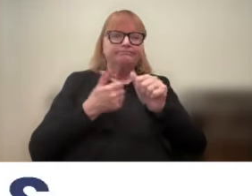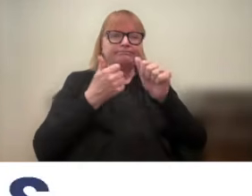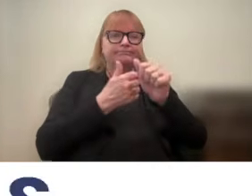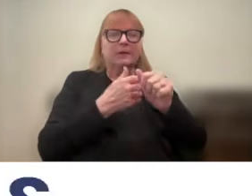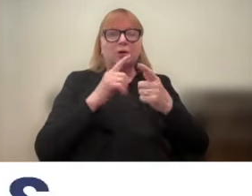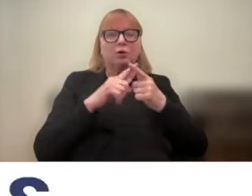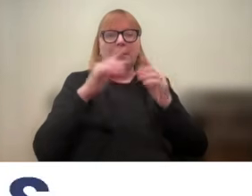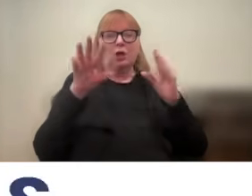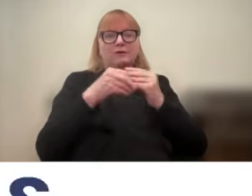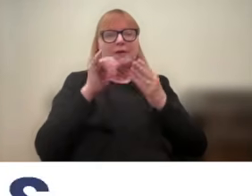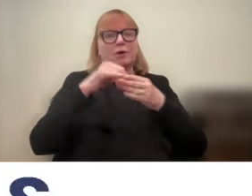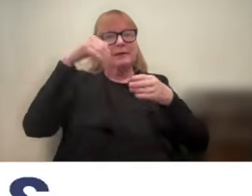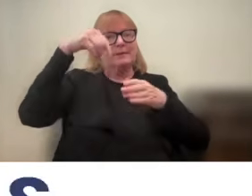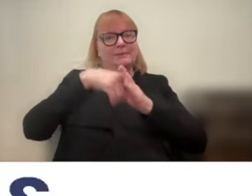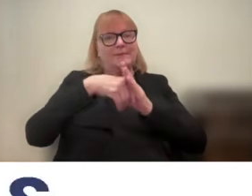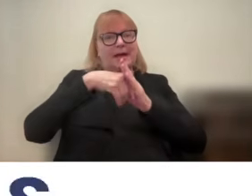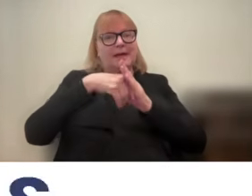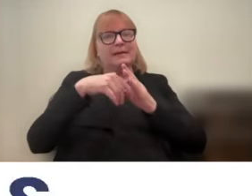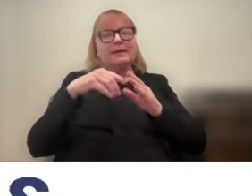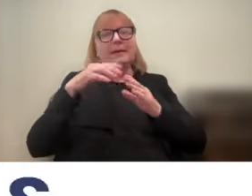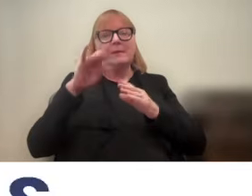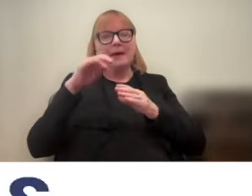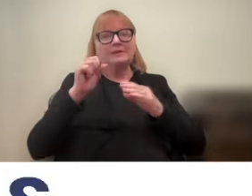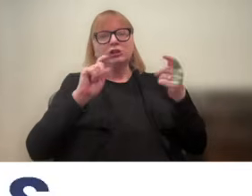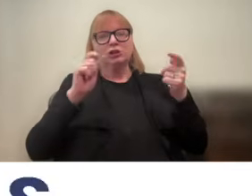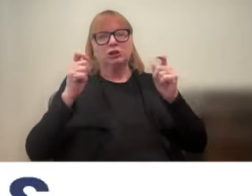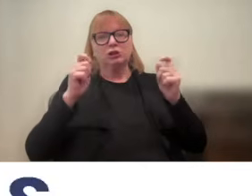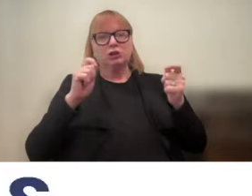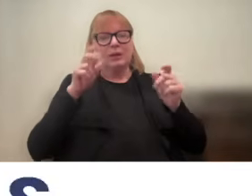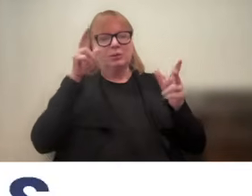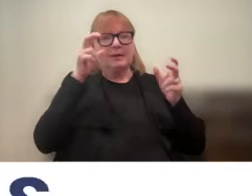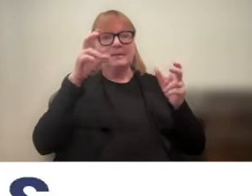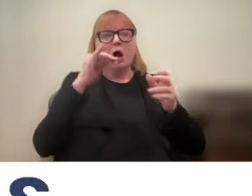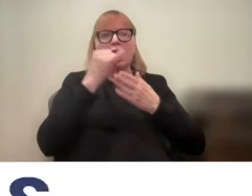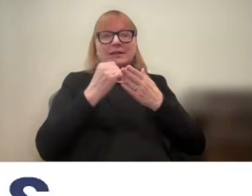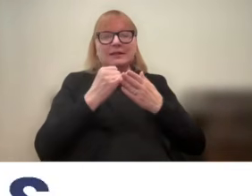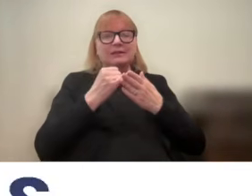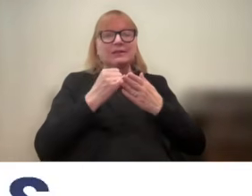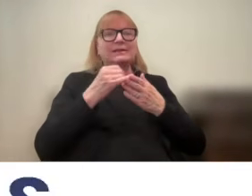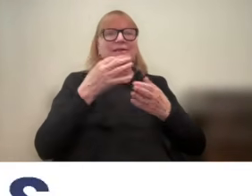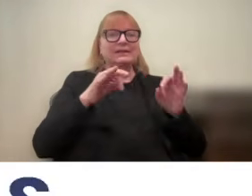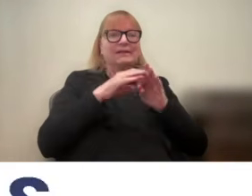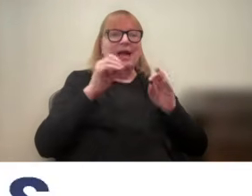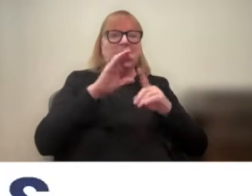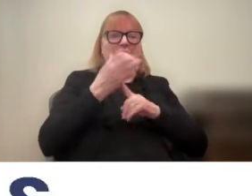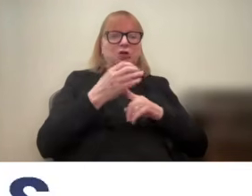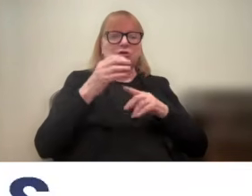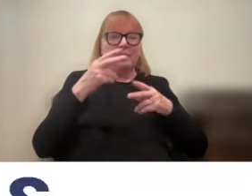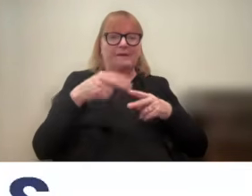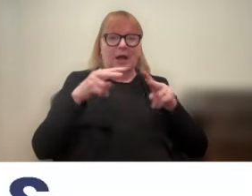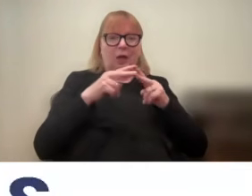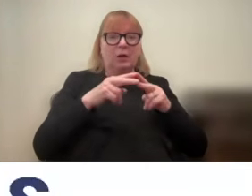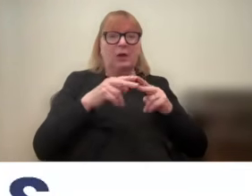inclusivity, these embedded biases continue to shape perceptions of artistic significance and cultural value.